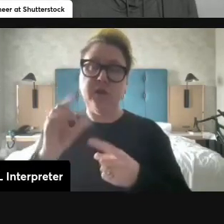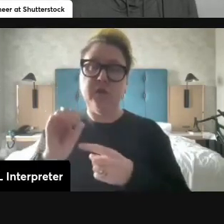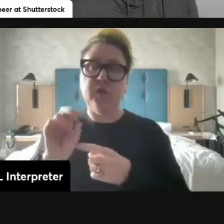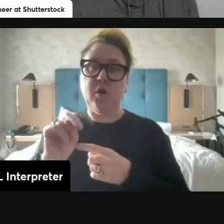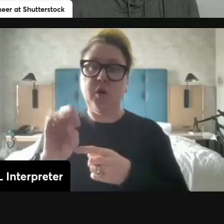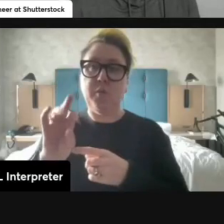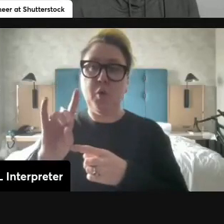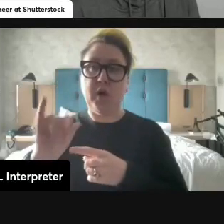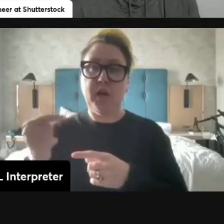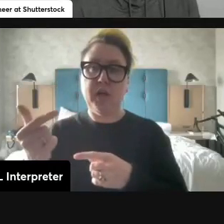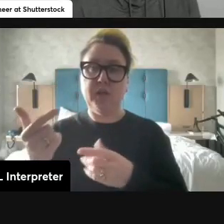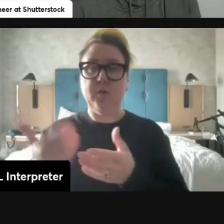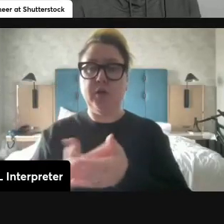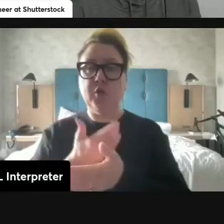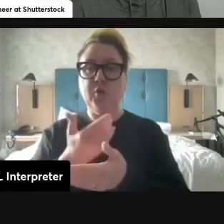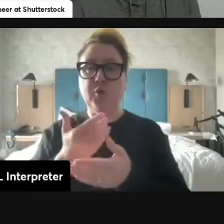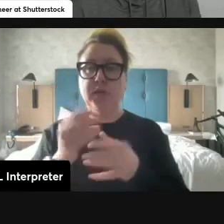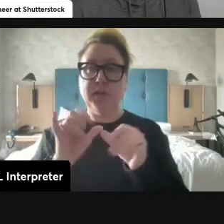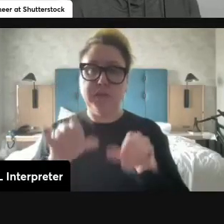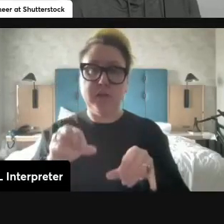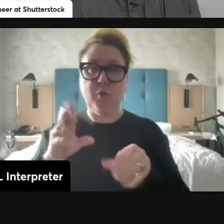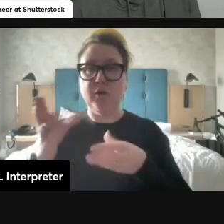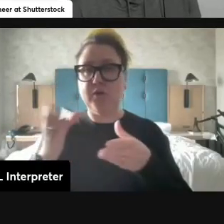new system or service?